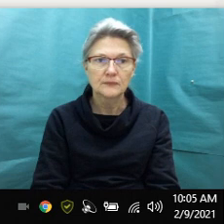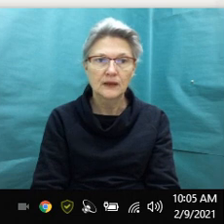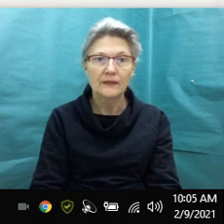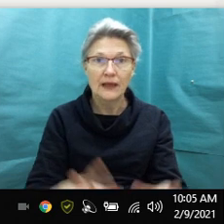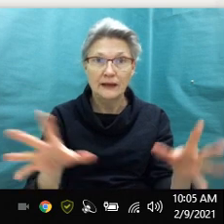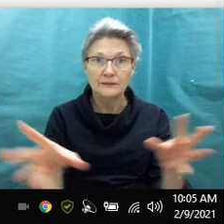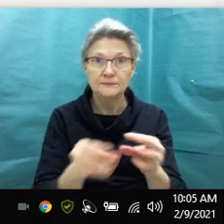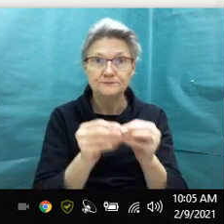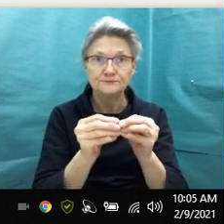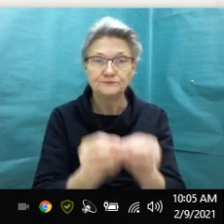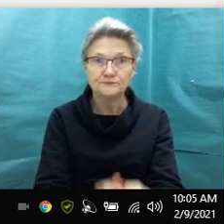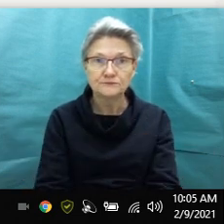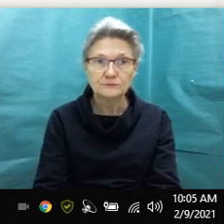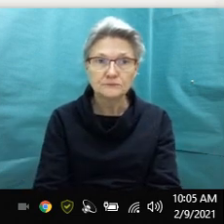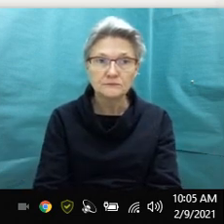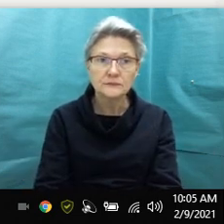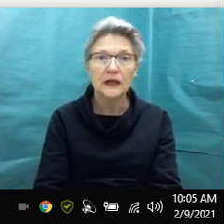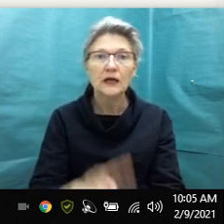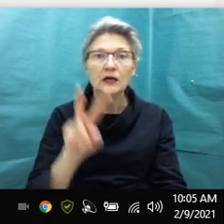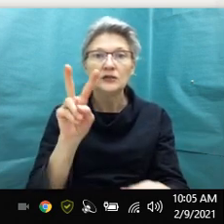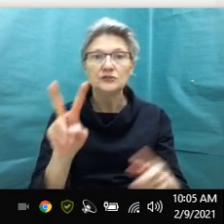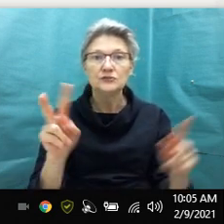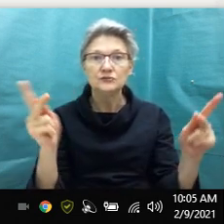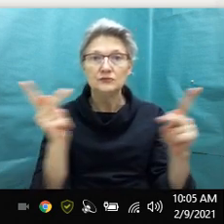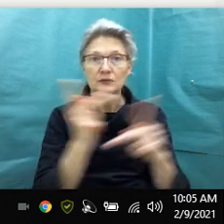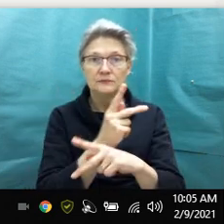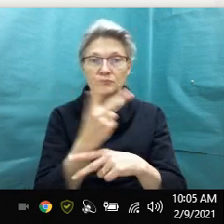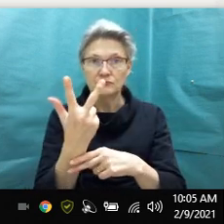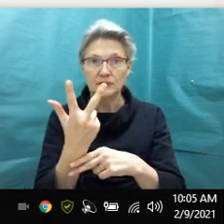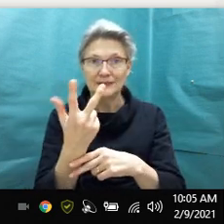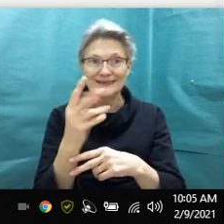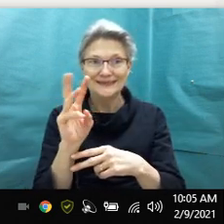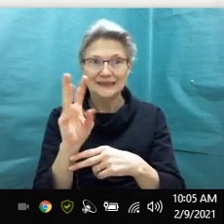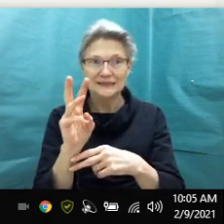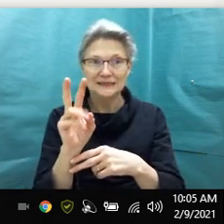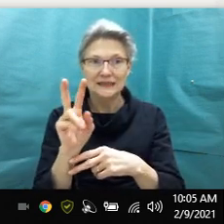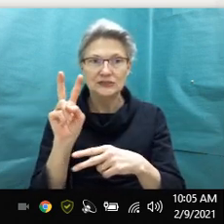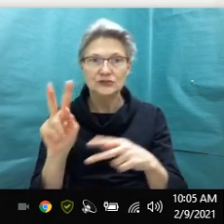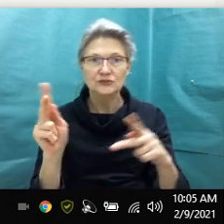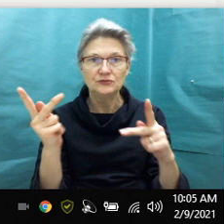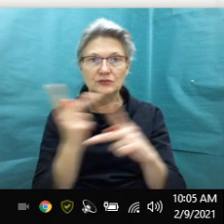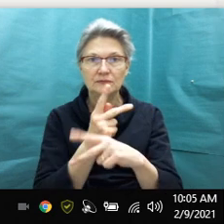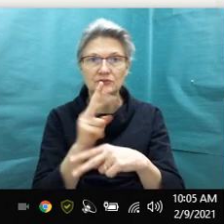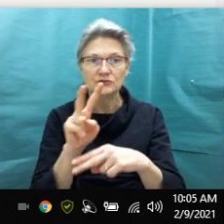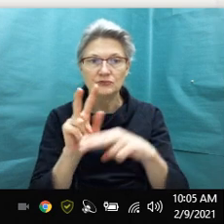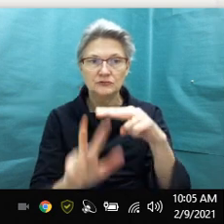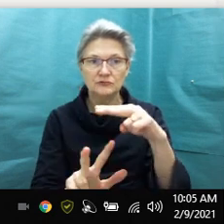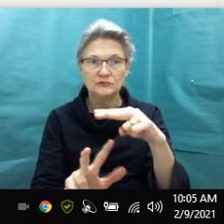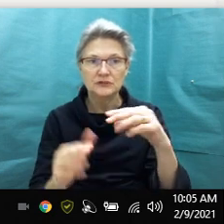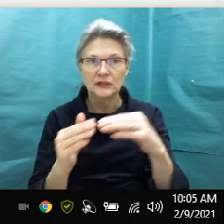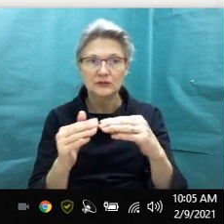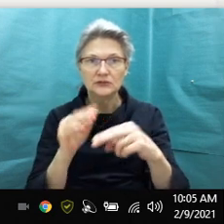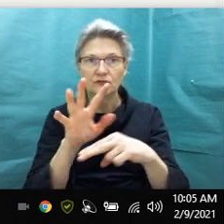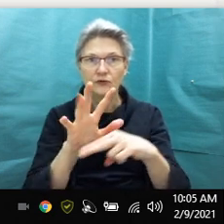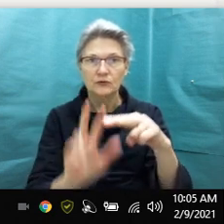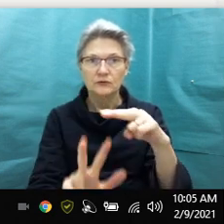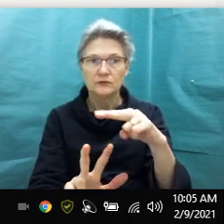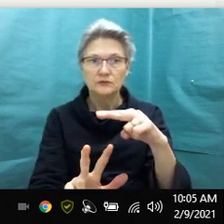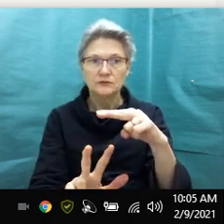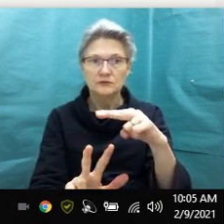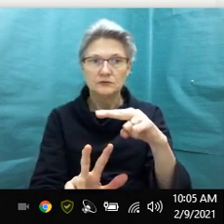those together. Well, 2 times 3 we know is 6, and 2 times 2/3 is